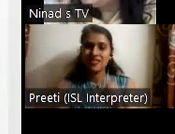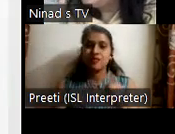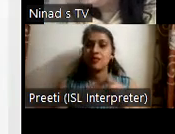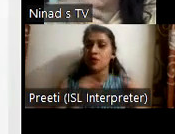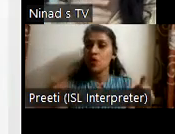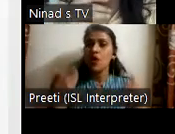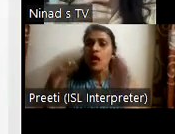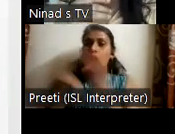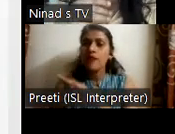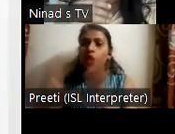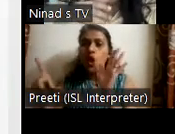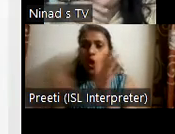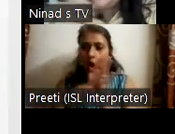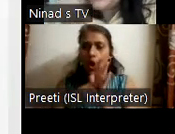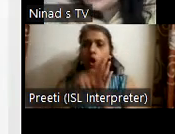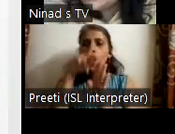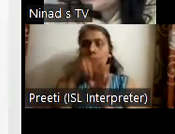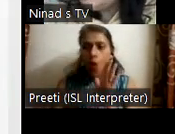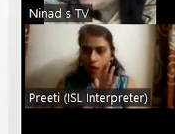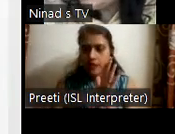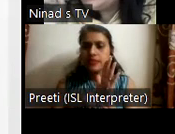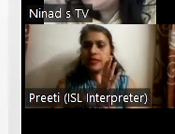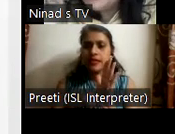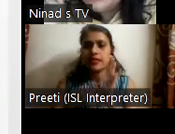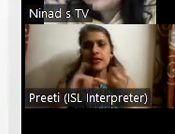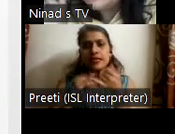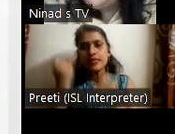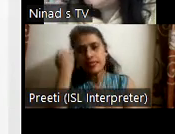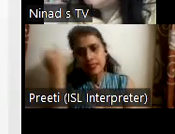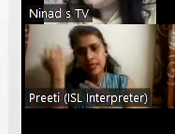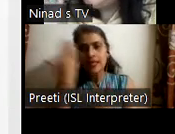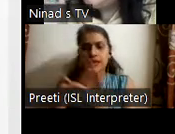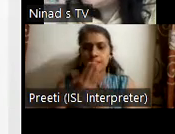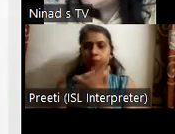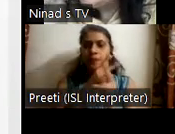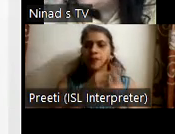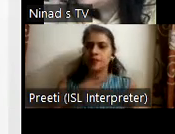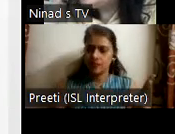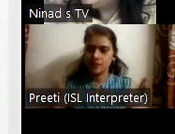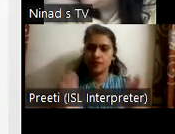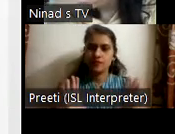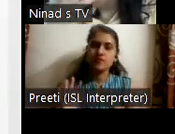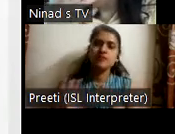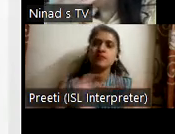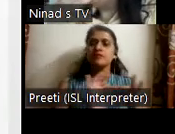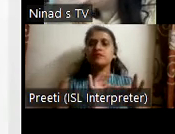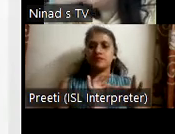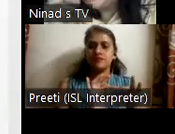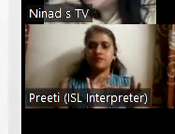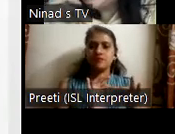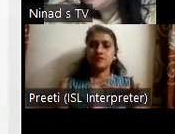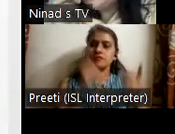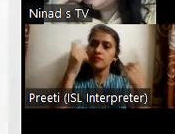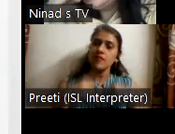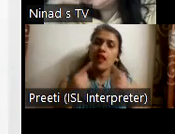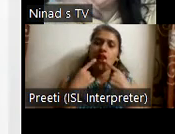policies, programs, the schemes, and whatever is, as a citizen he is entitled to